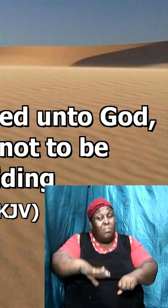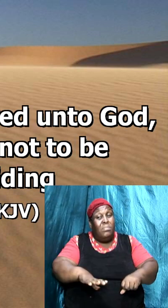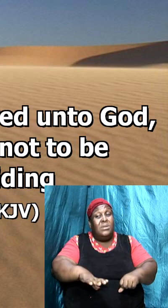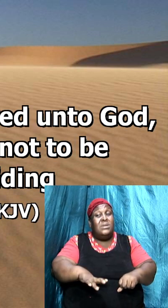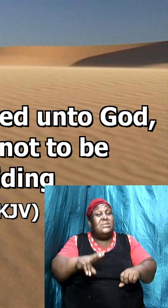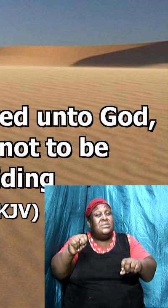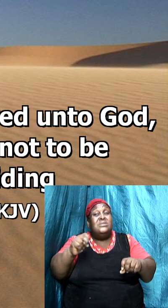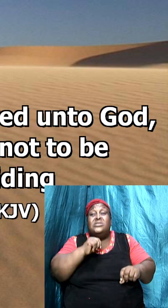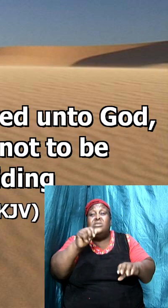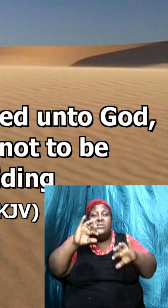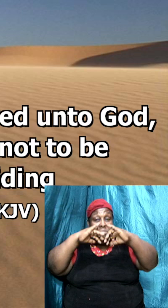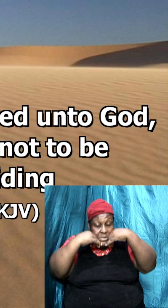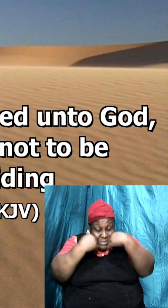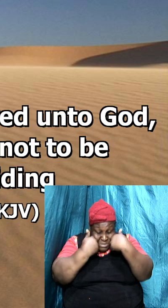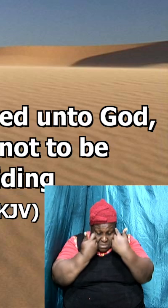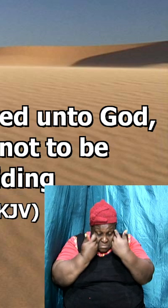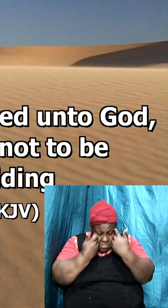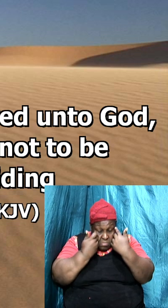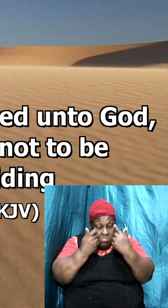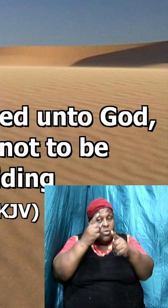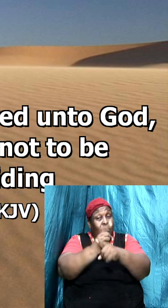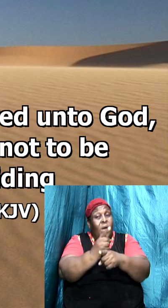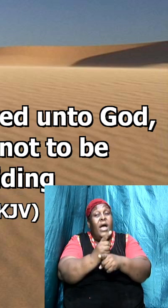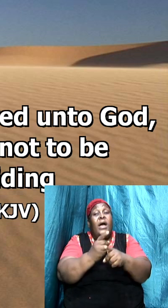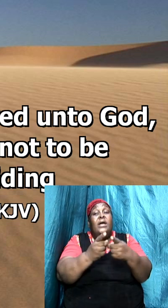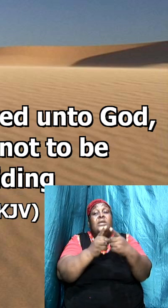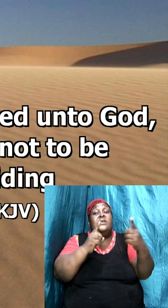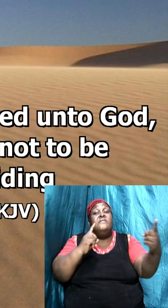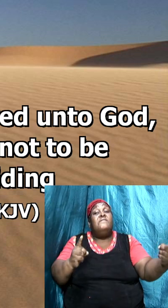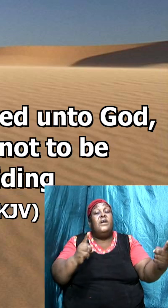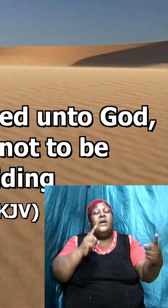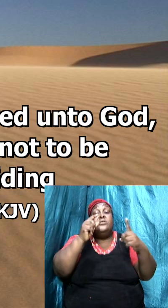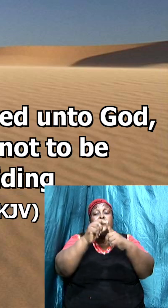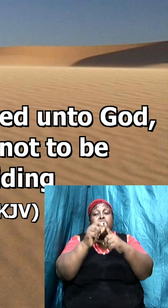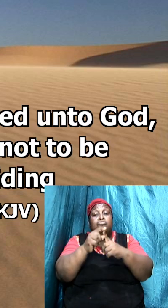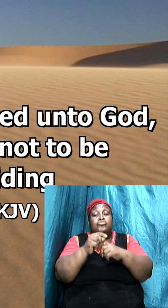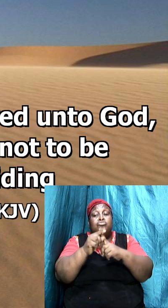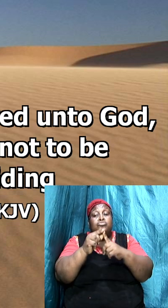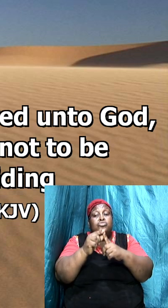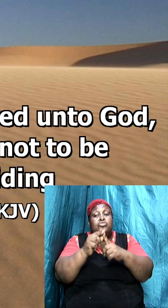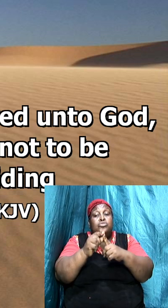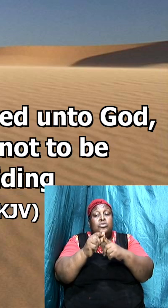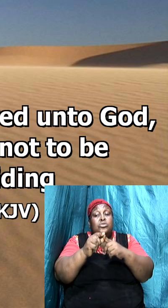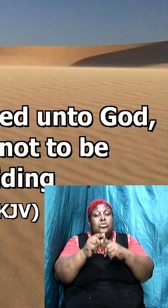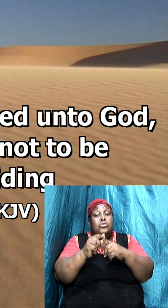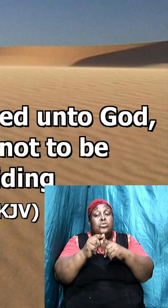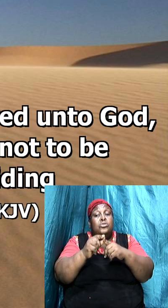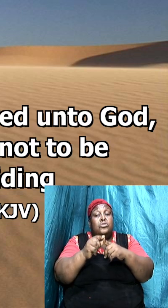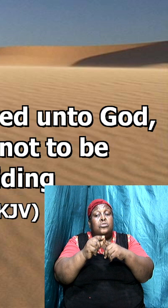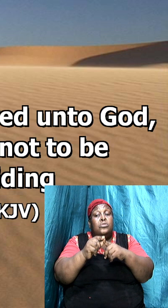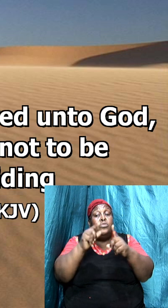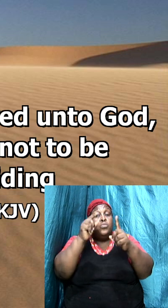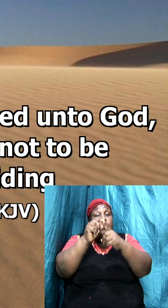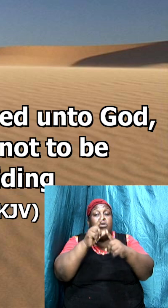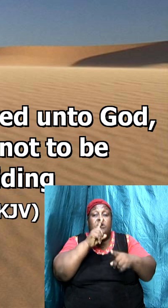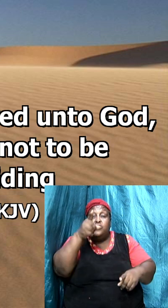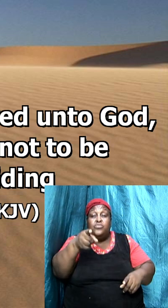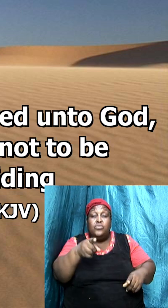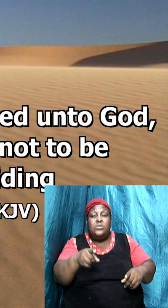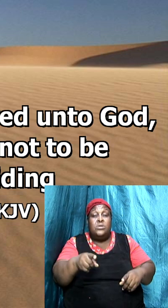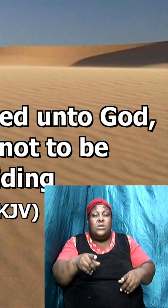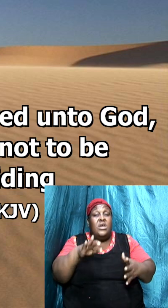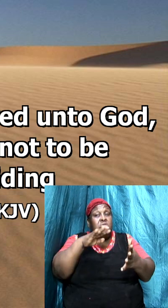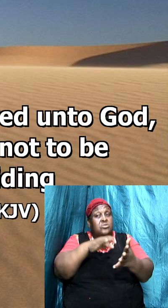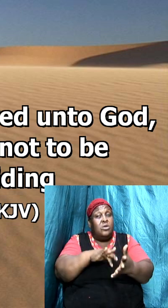to be ashamed, rightly dividing the word of truth. Study a lot of time.